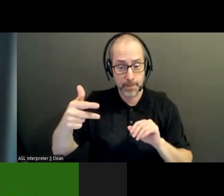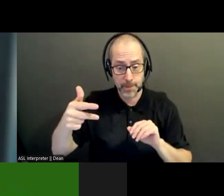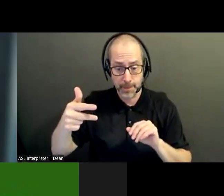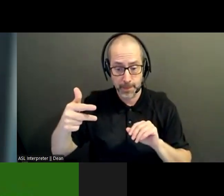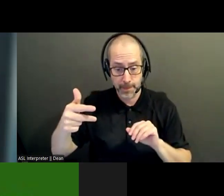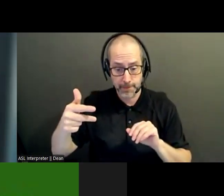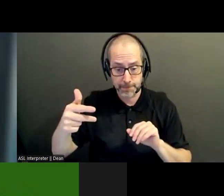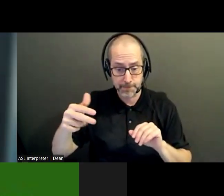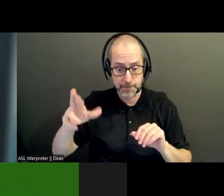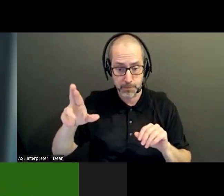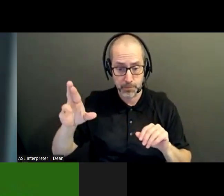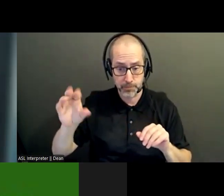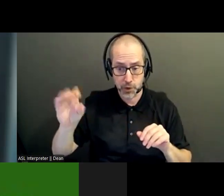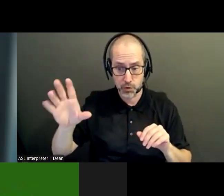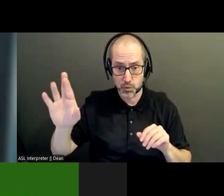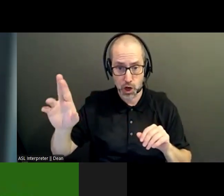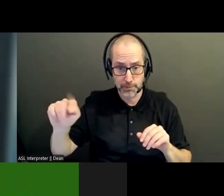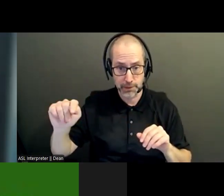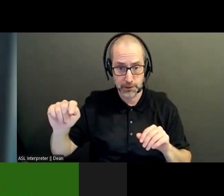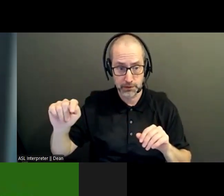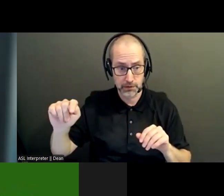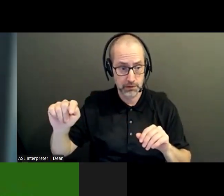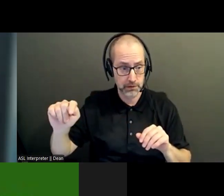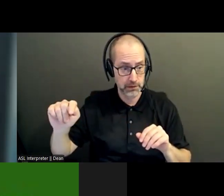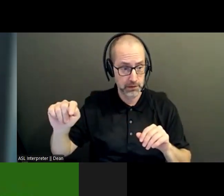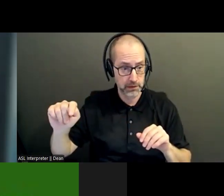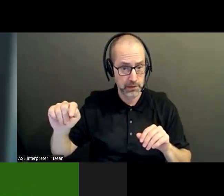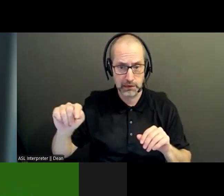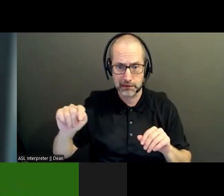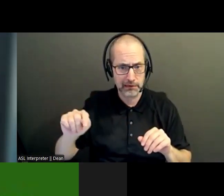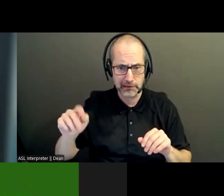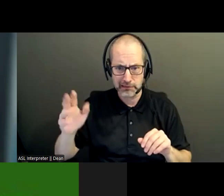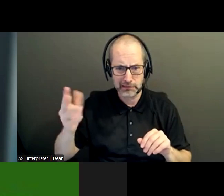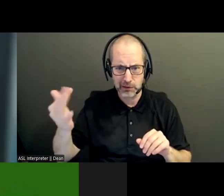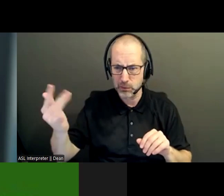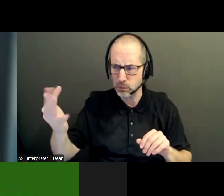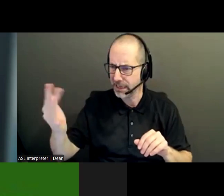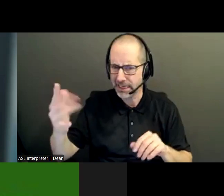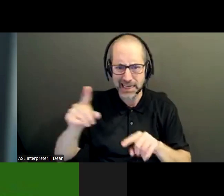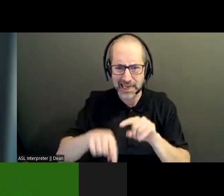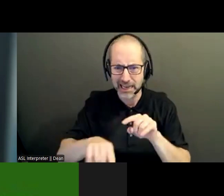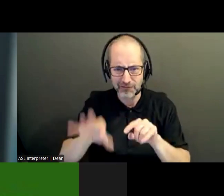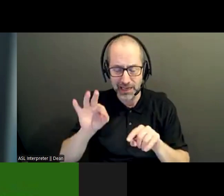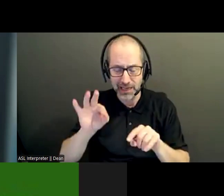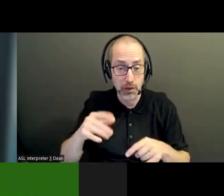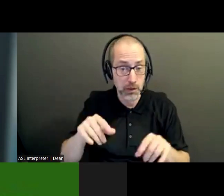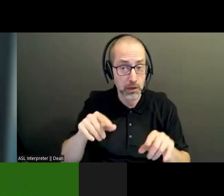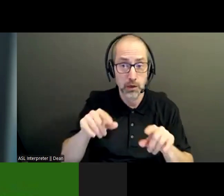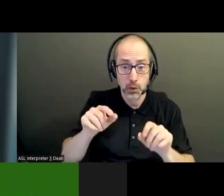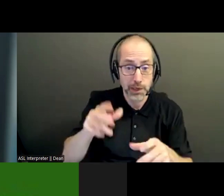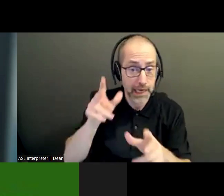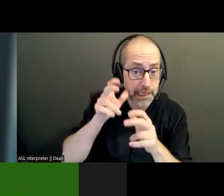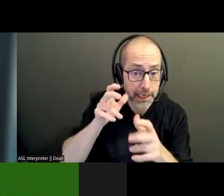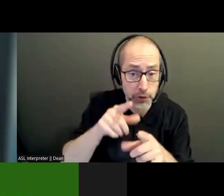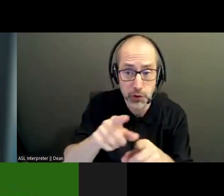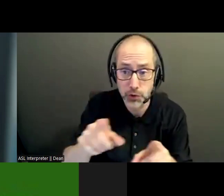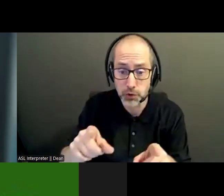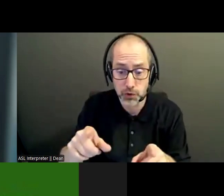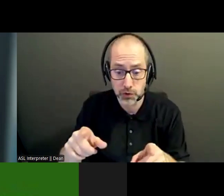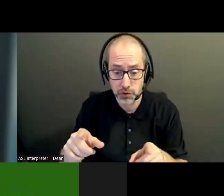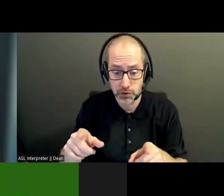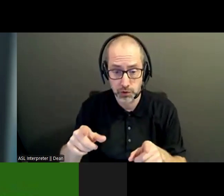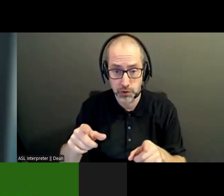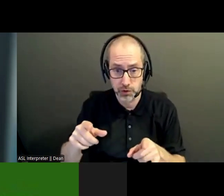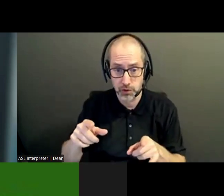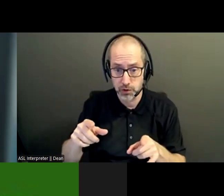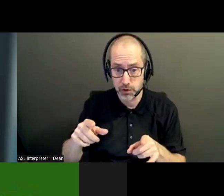Hi. Just wait. I can't find it. We can hear you. You can hear us. You've turned it off, dear.